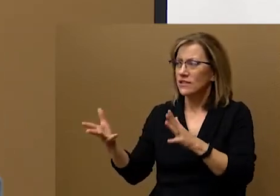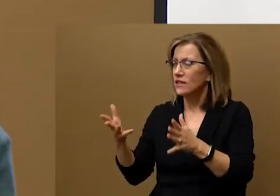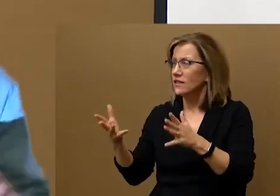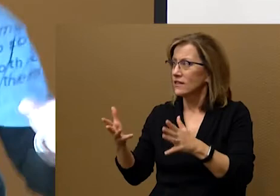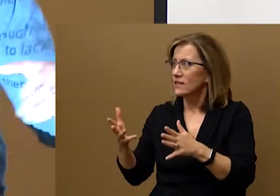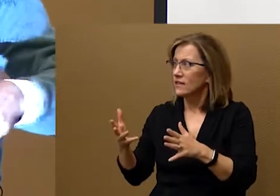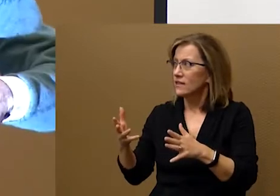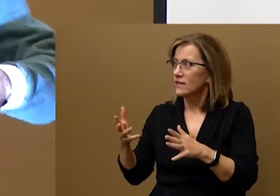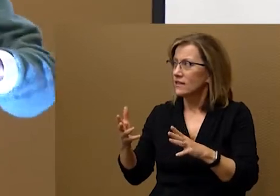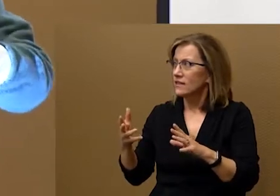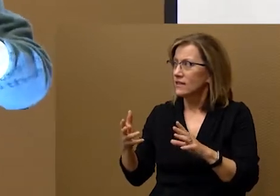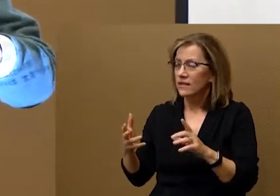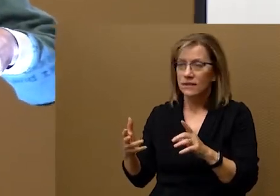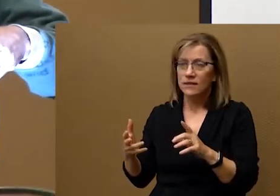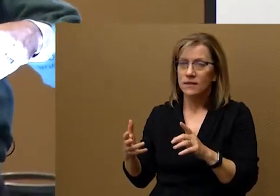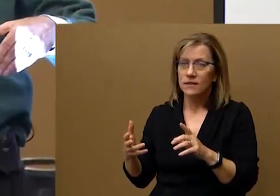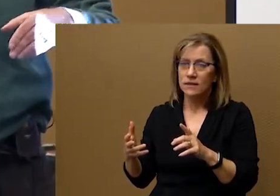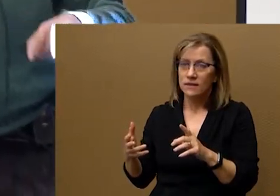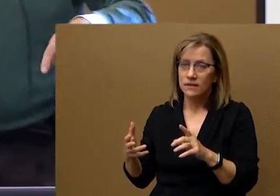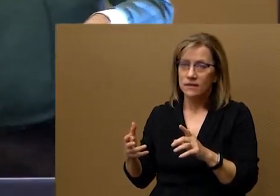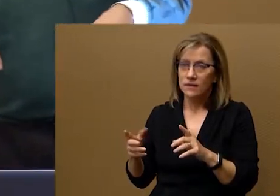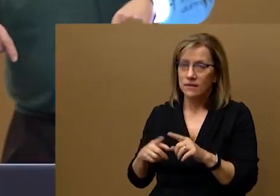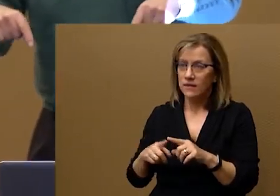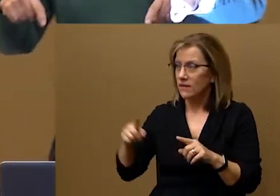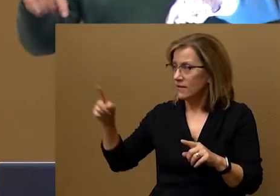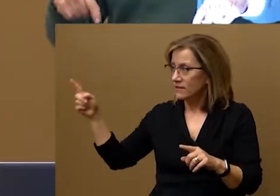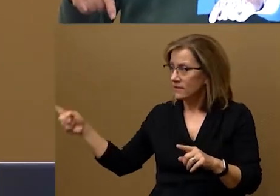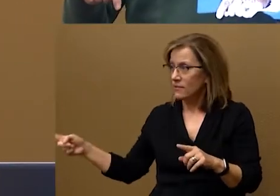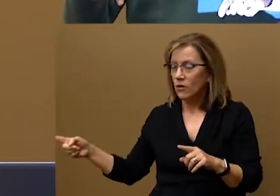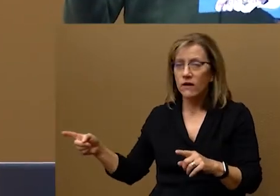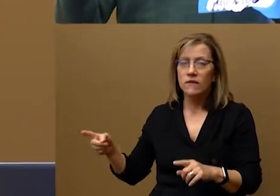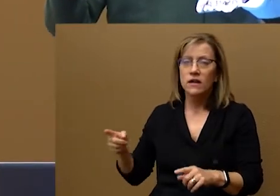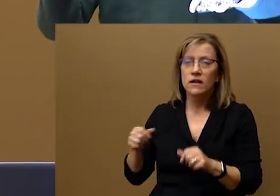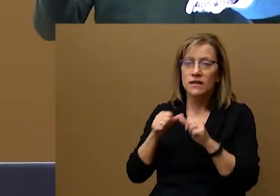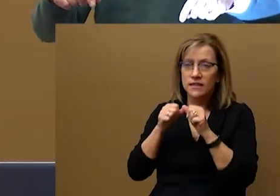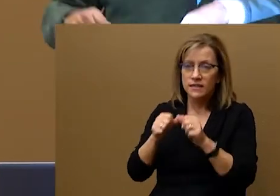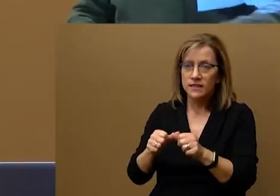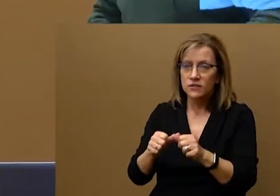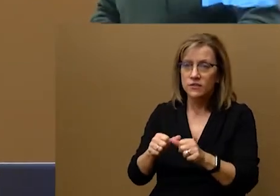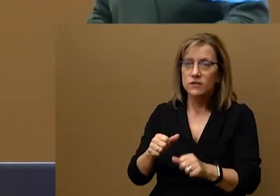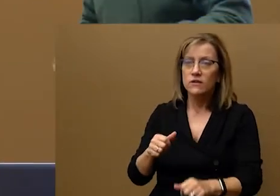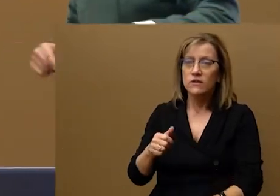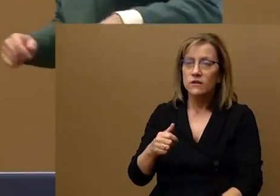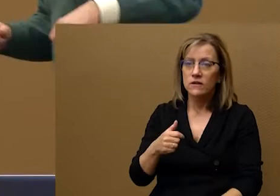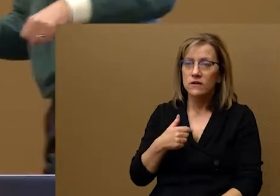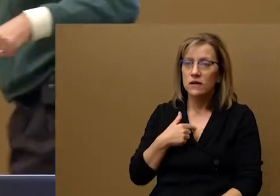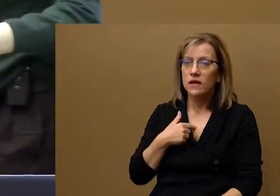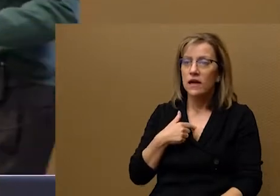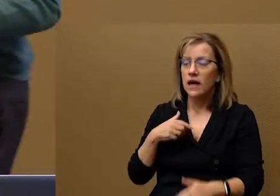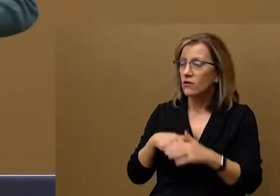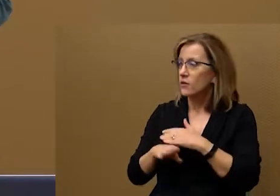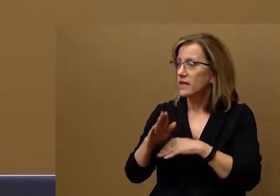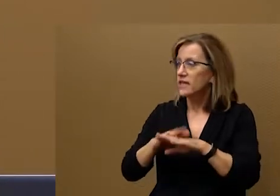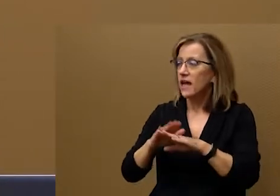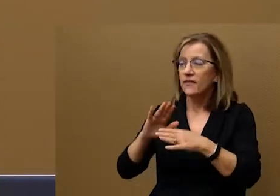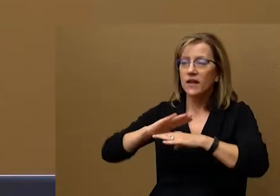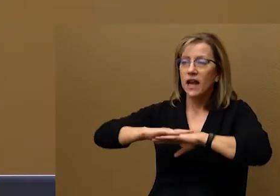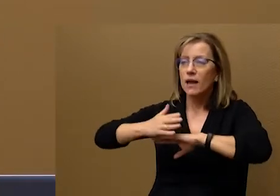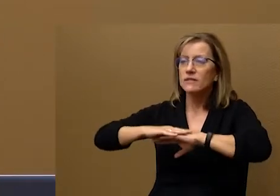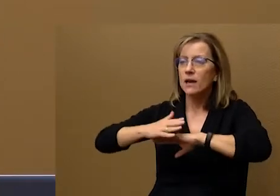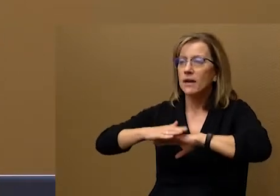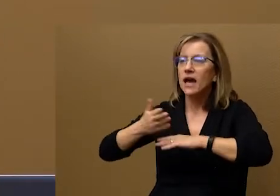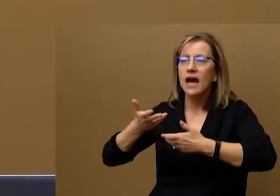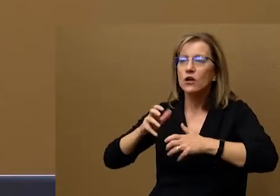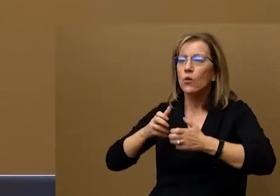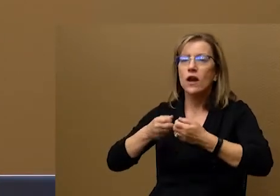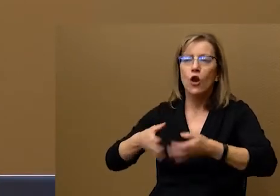Because I don't want to get this. So let me, what? You can step off to that side over there and continue, and I'll Okay. sit in on your